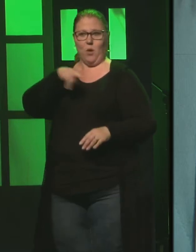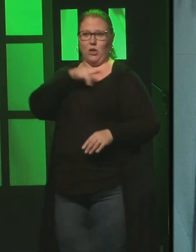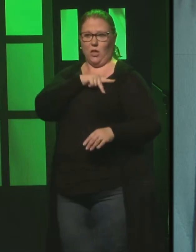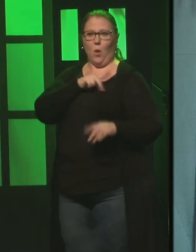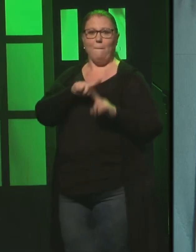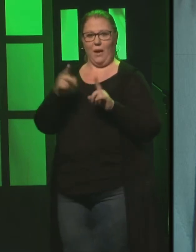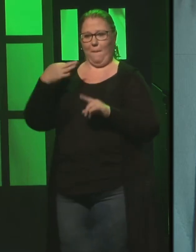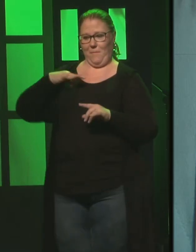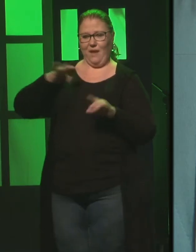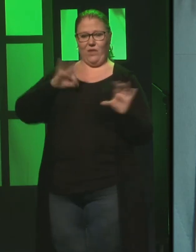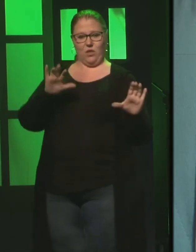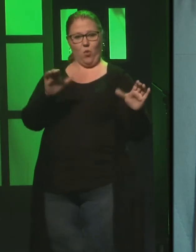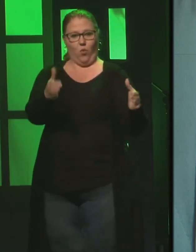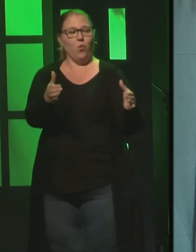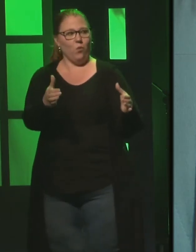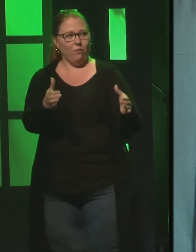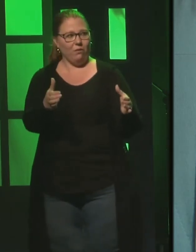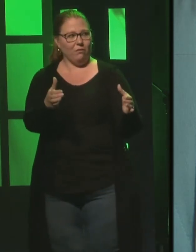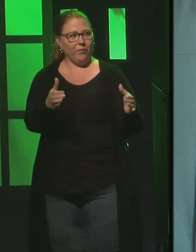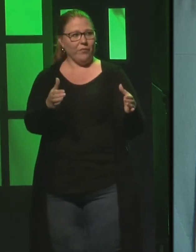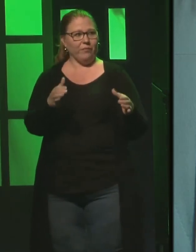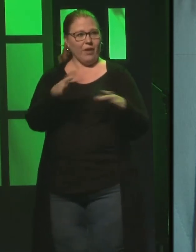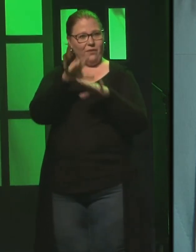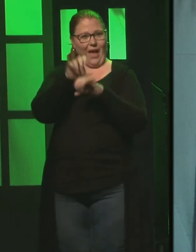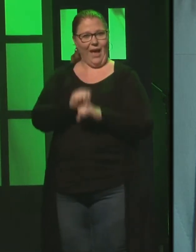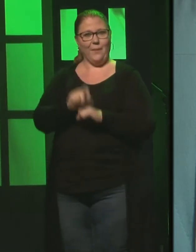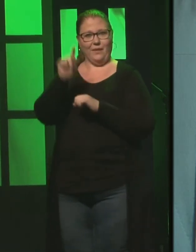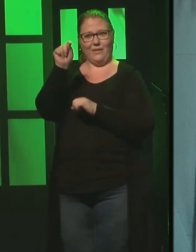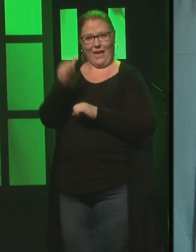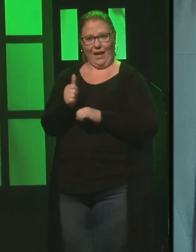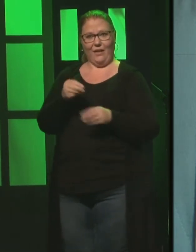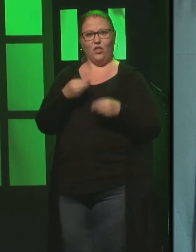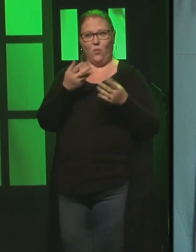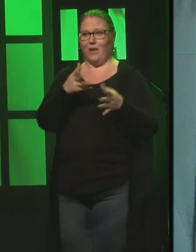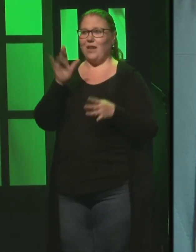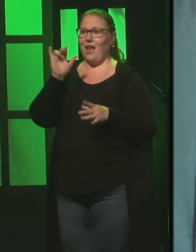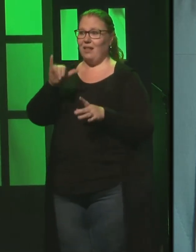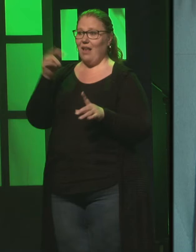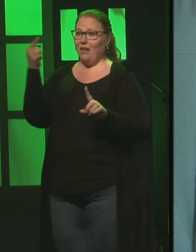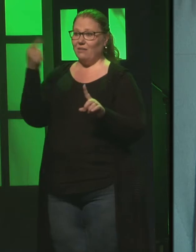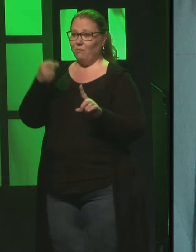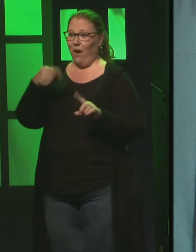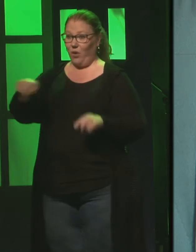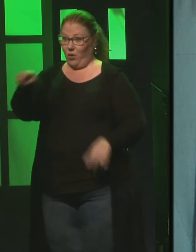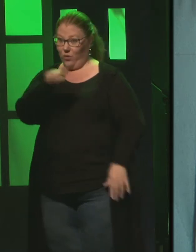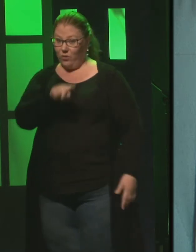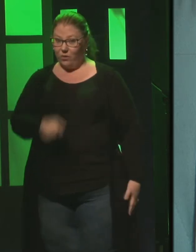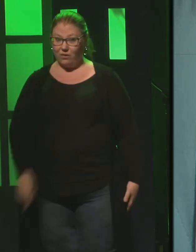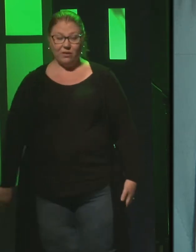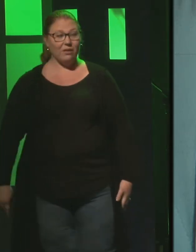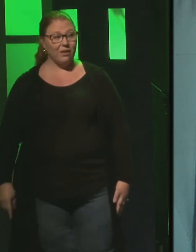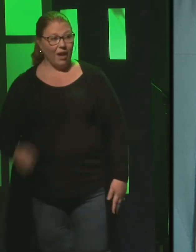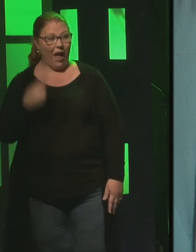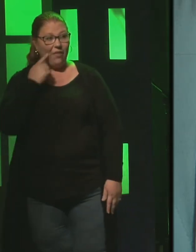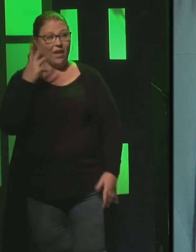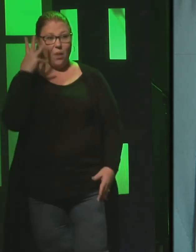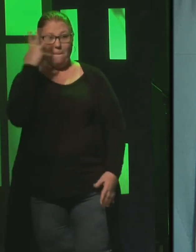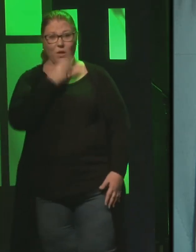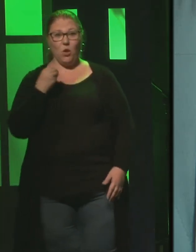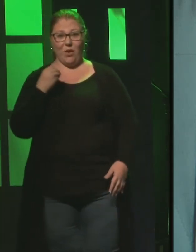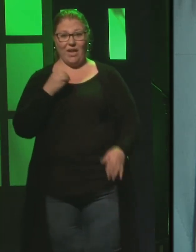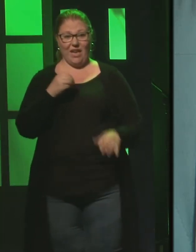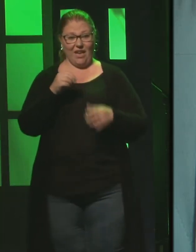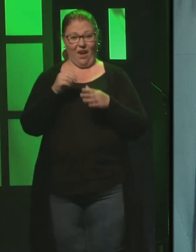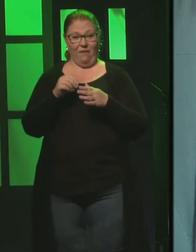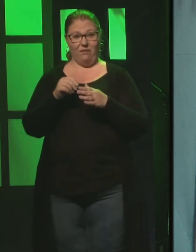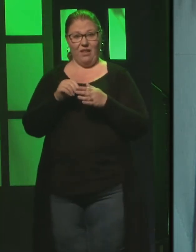ultimately, the habit of generosity, the tithing, this is about you. And I think the beauty of these disciplines